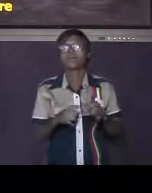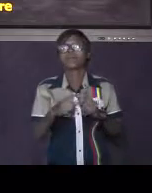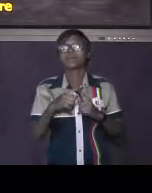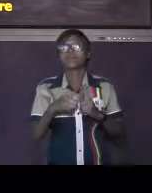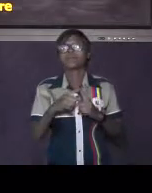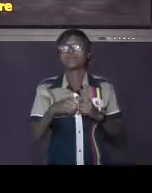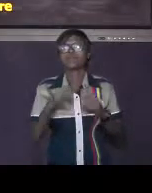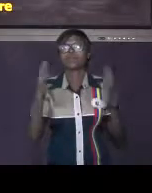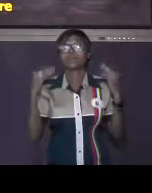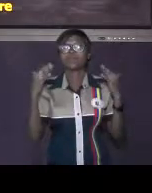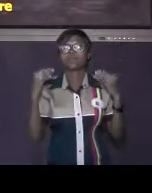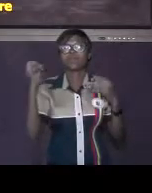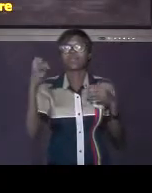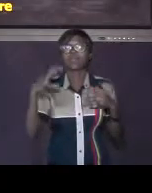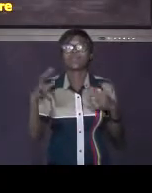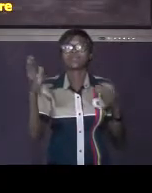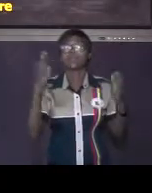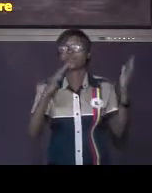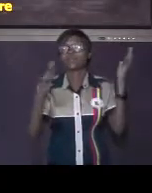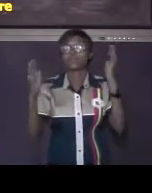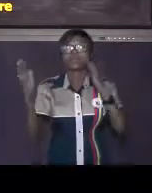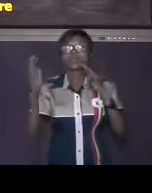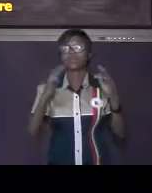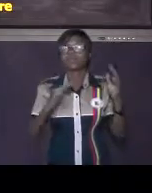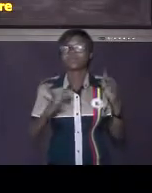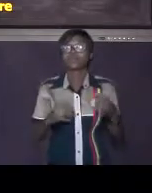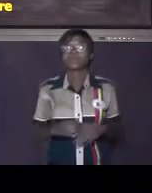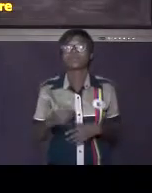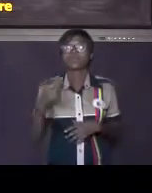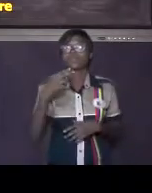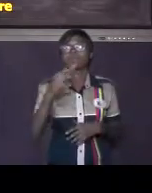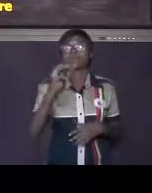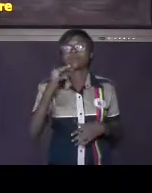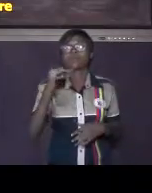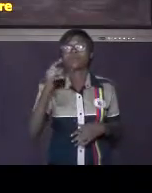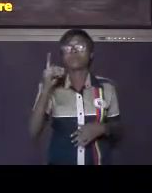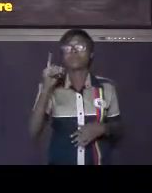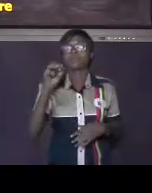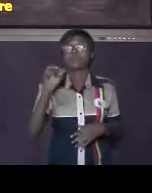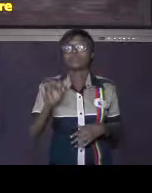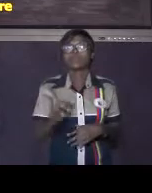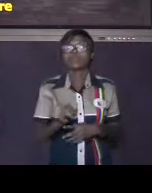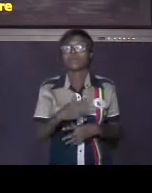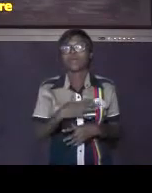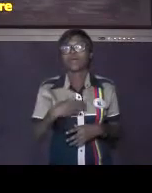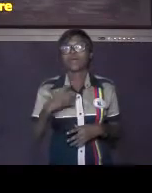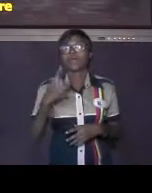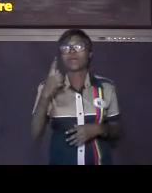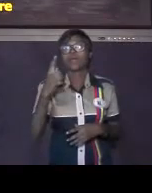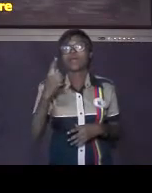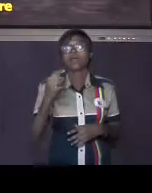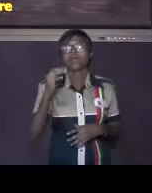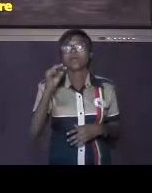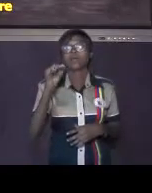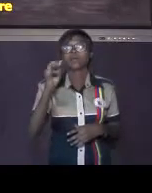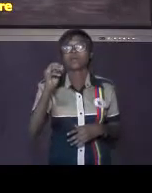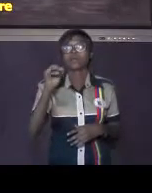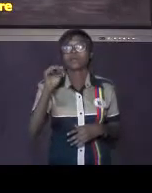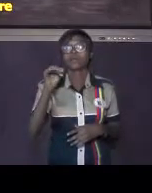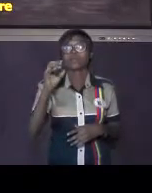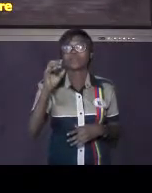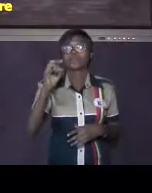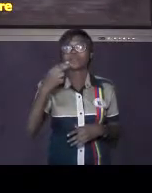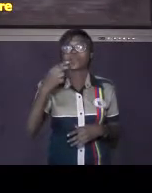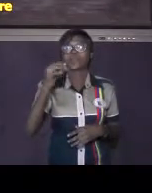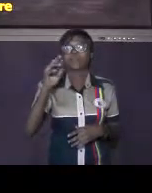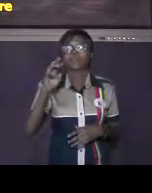temperature, rainfall, light, wind, humidity, atmospheric